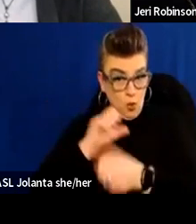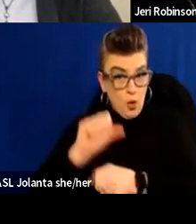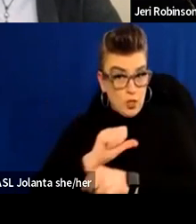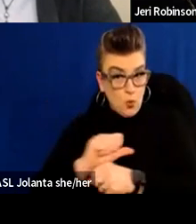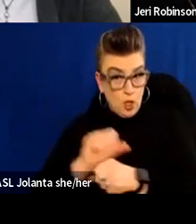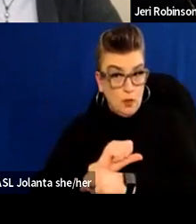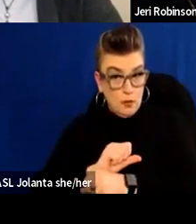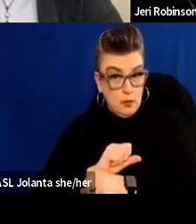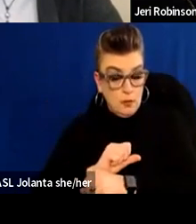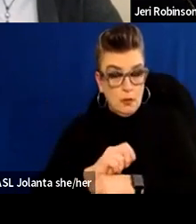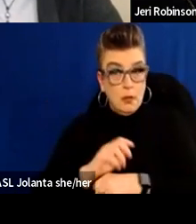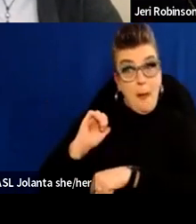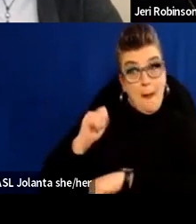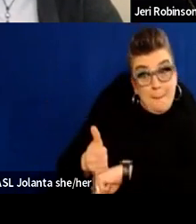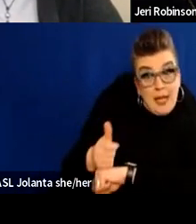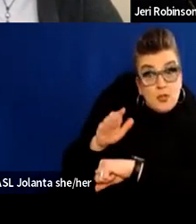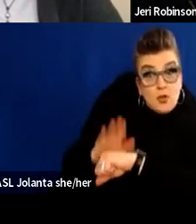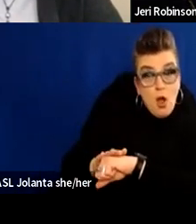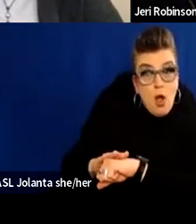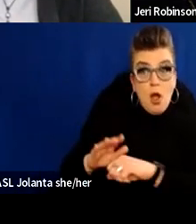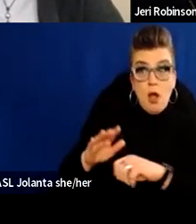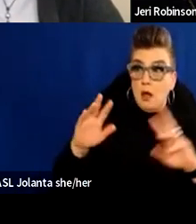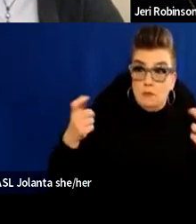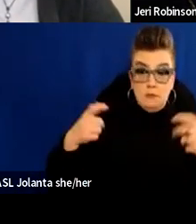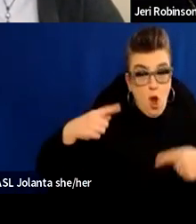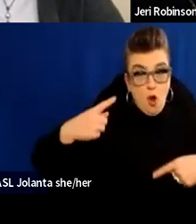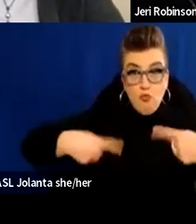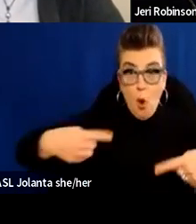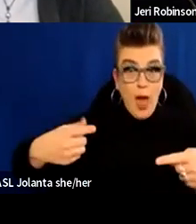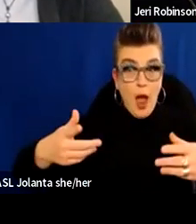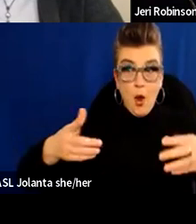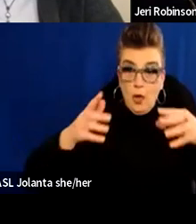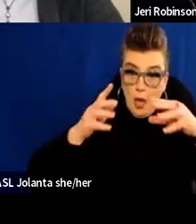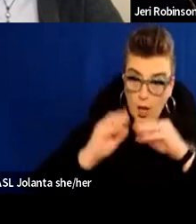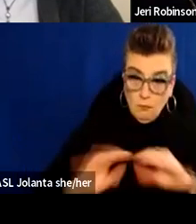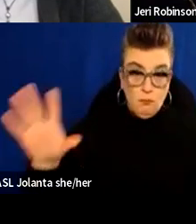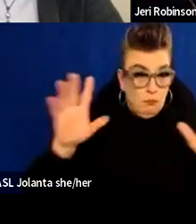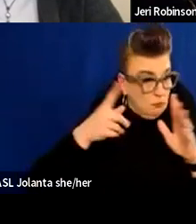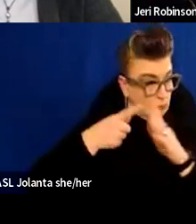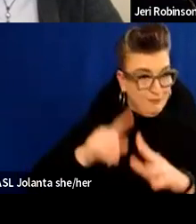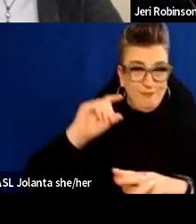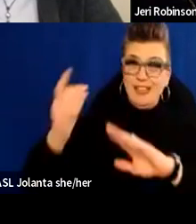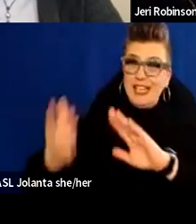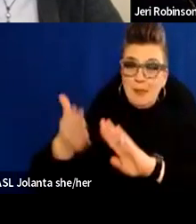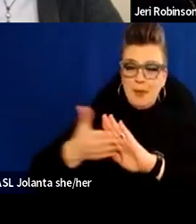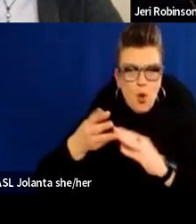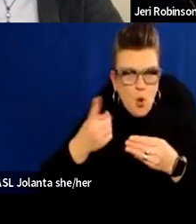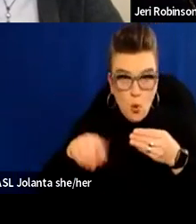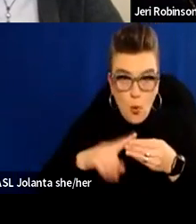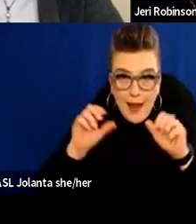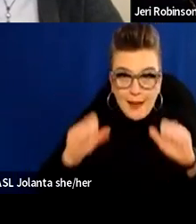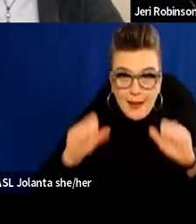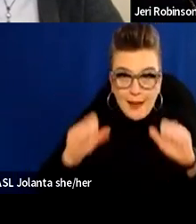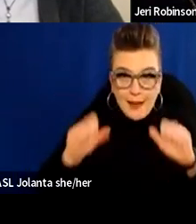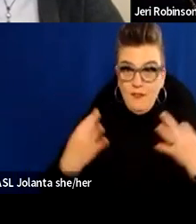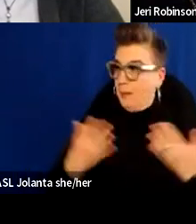um and based on the the sort of roll out in the implementation when can a family in boston expect to see